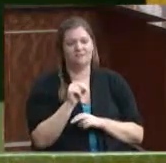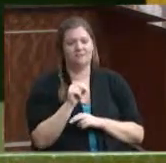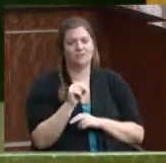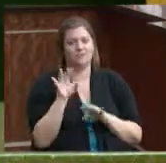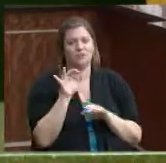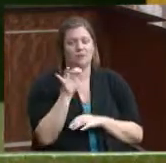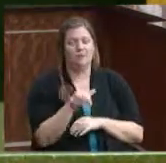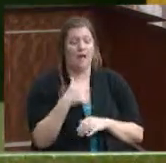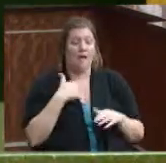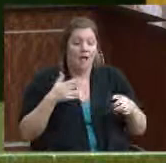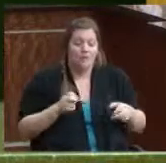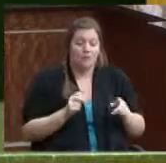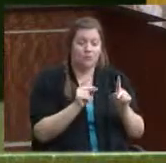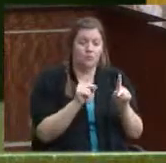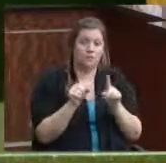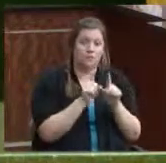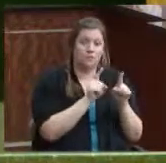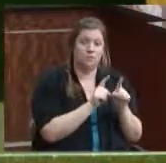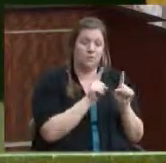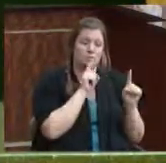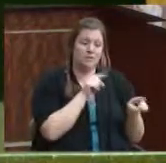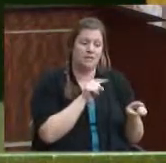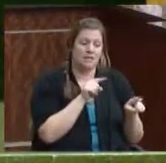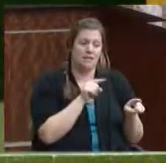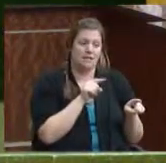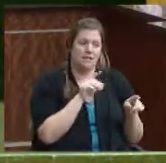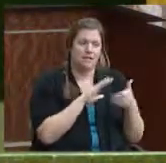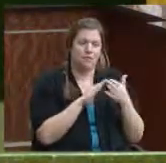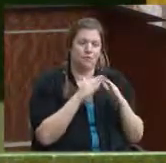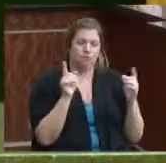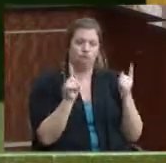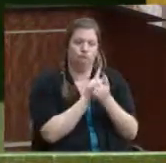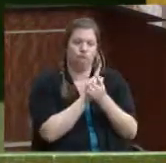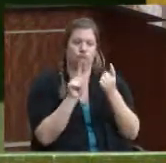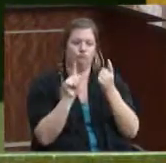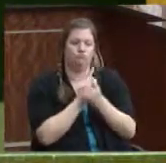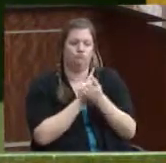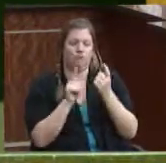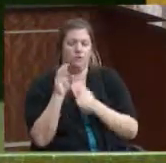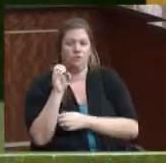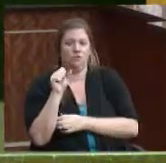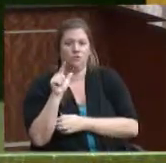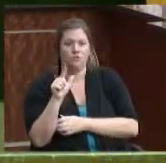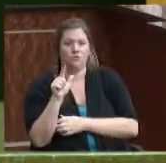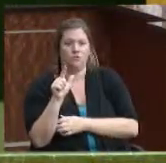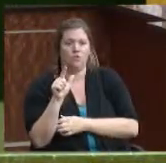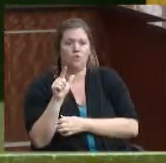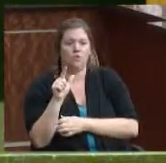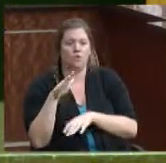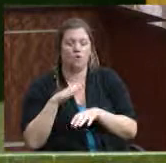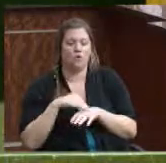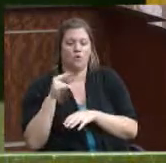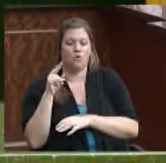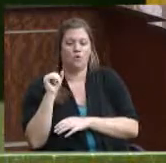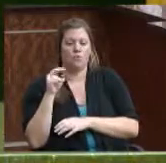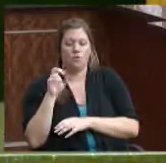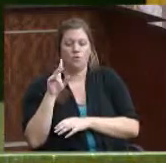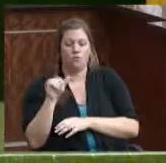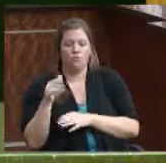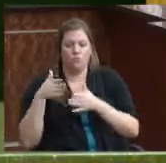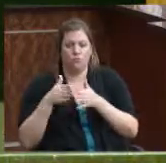that. Did have the opportunity as well to attend the neighborhood meet and greet to discuss a solar array installation at Greenview Drive at Patuxent